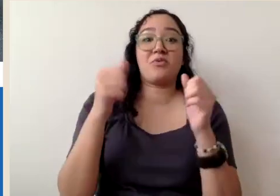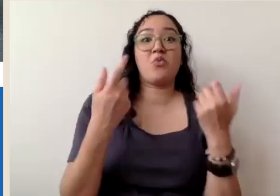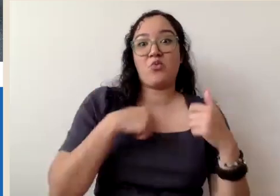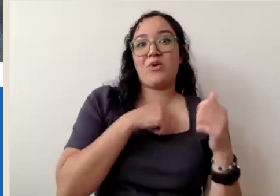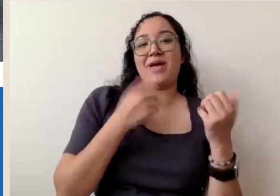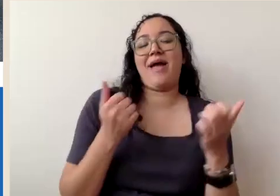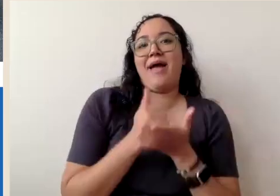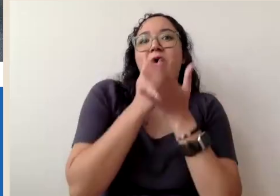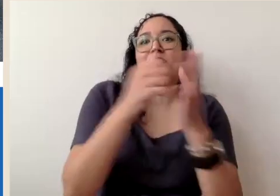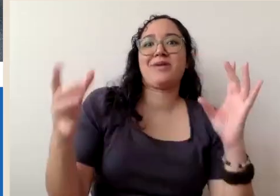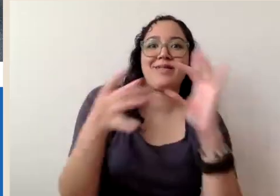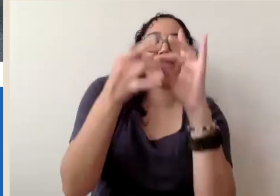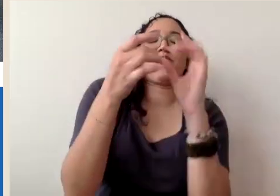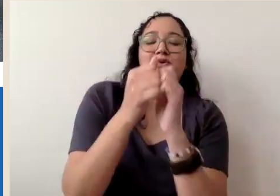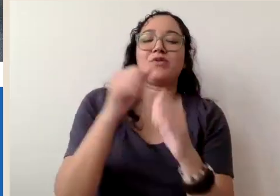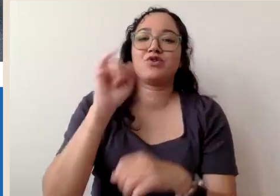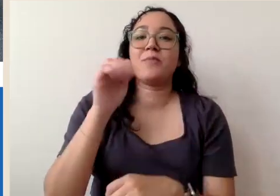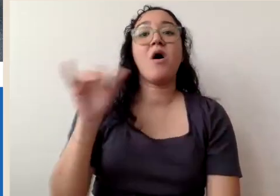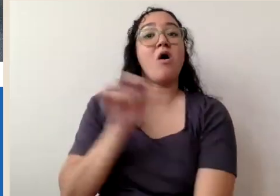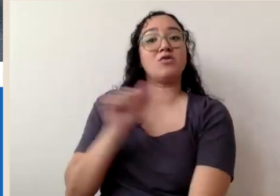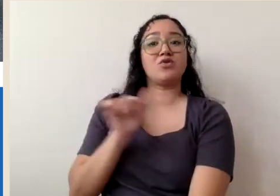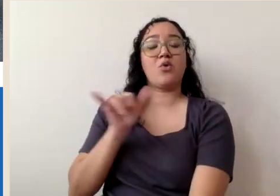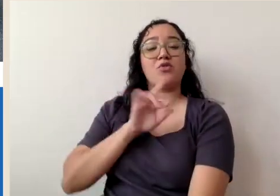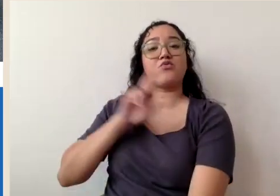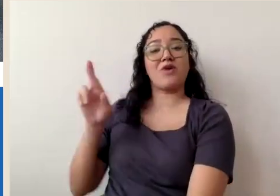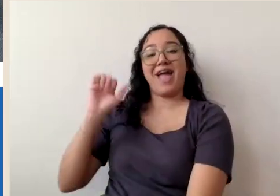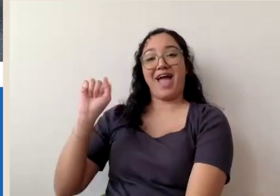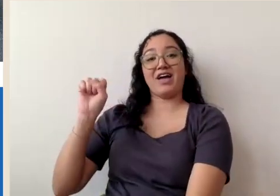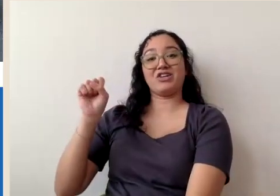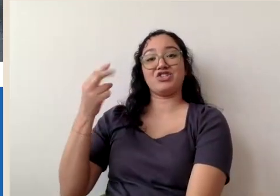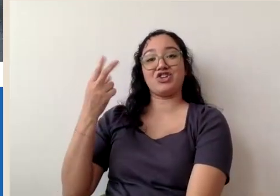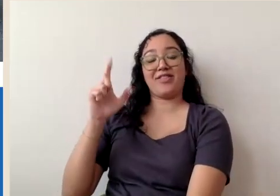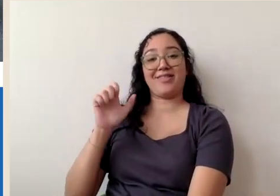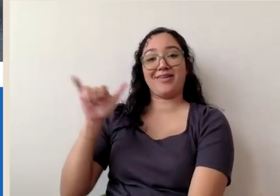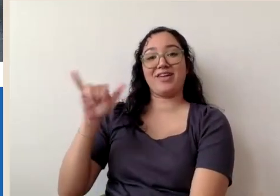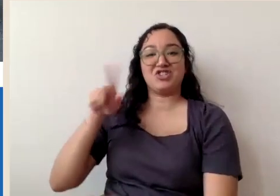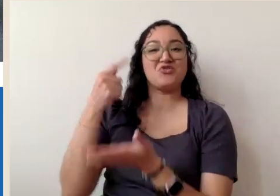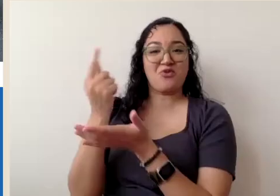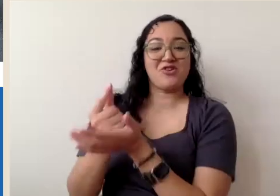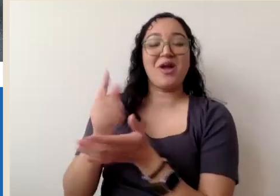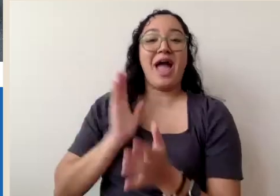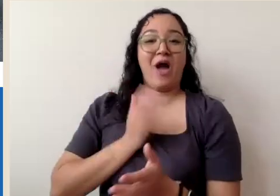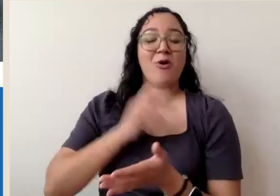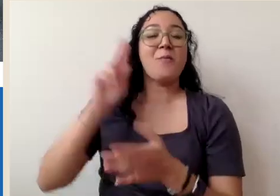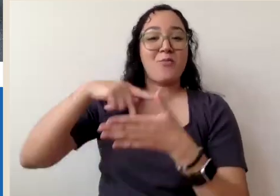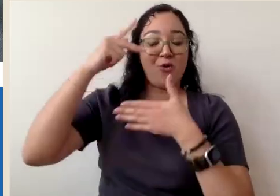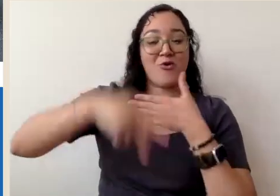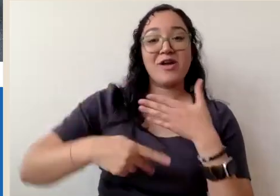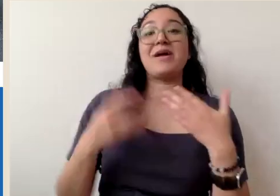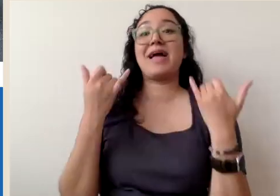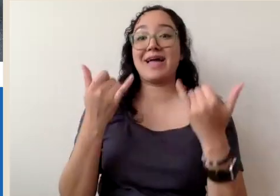Ashley. Ashley is one of our graduates from our interpreter program. Ashley completed our program. She now contracts